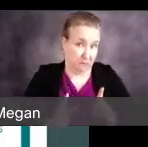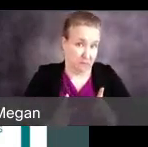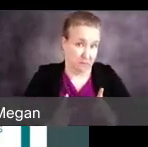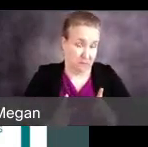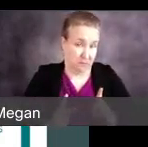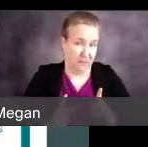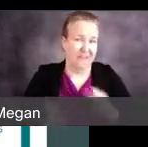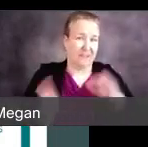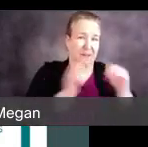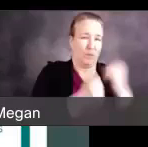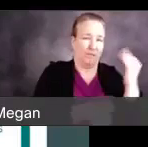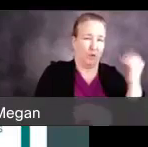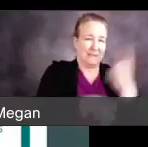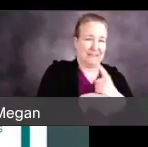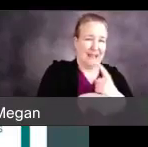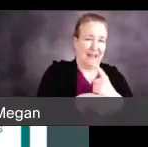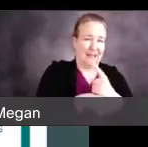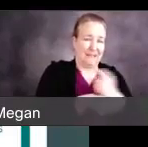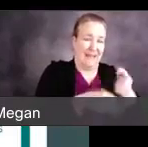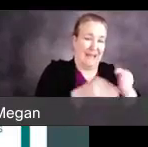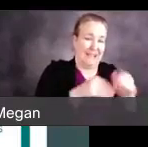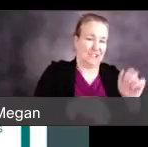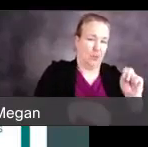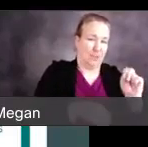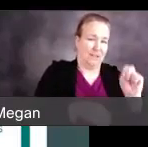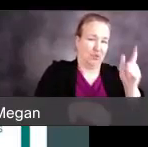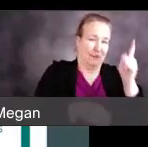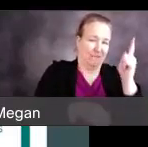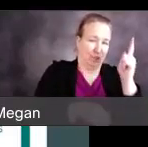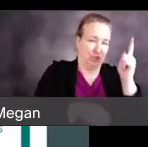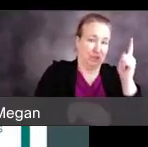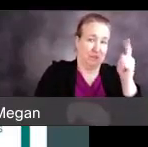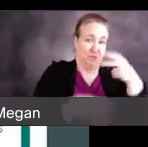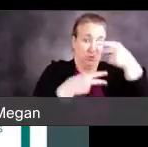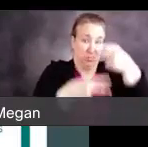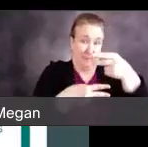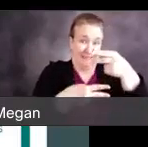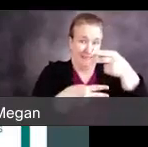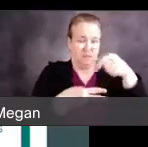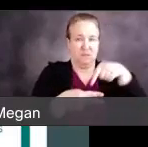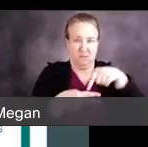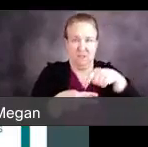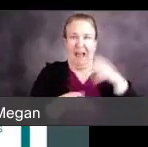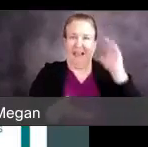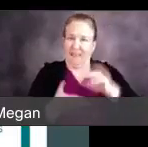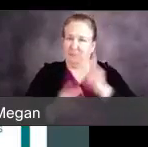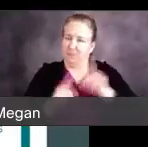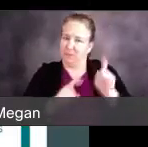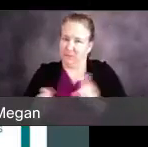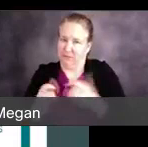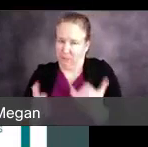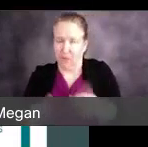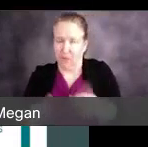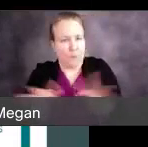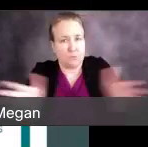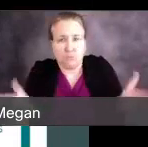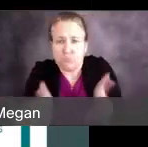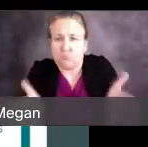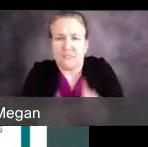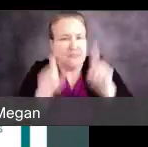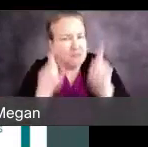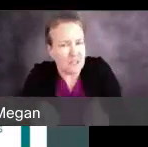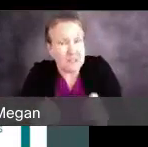with the 14-day period ending January the 21st. We do want to encourage people to be tested. We have plenty